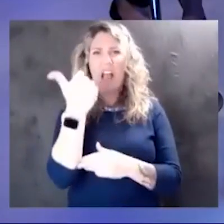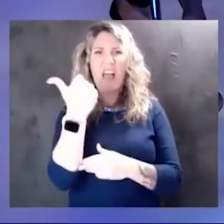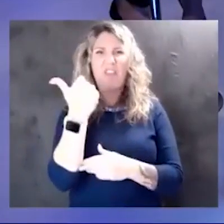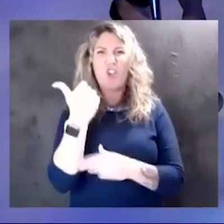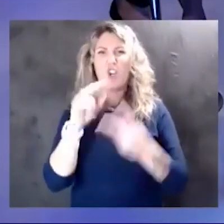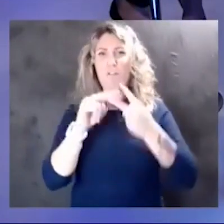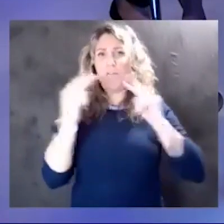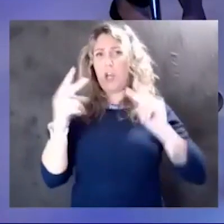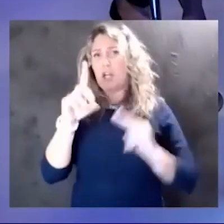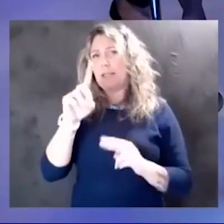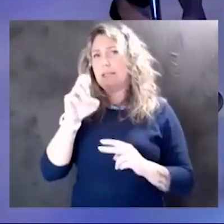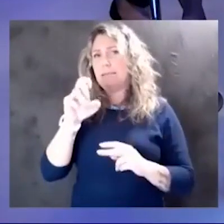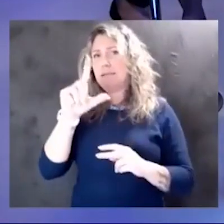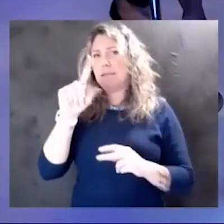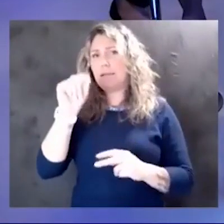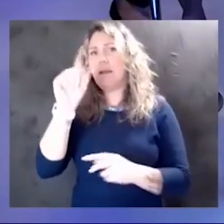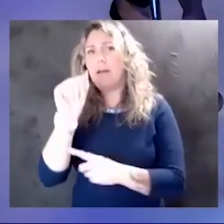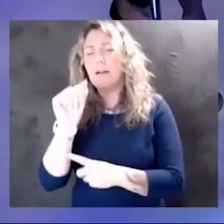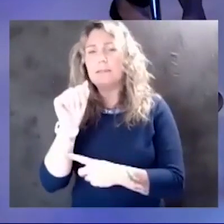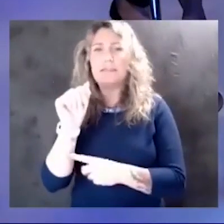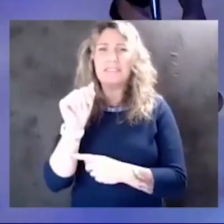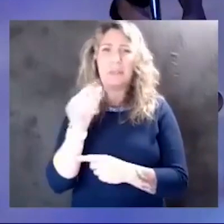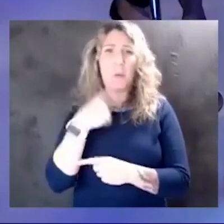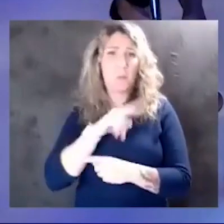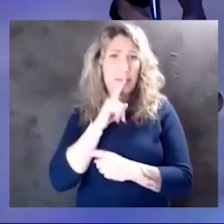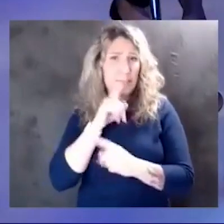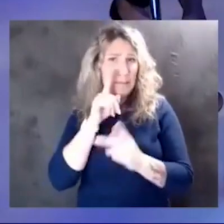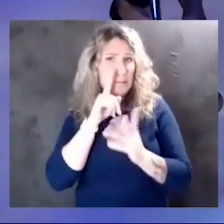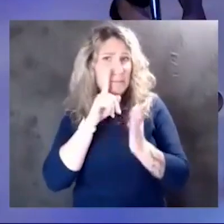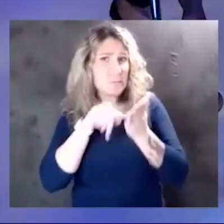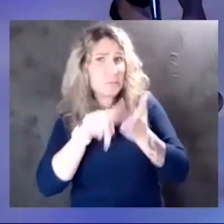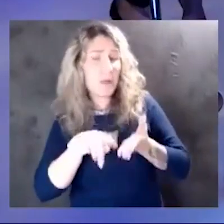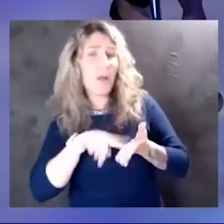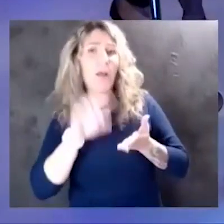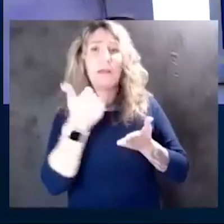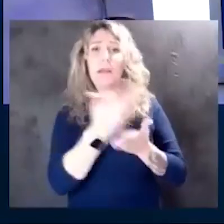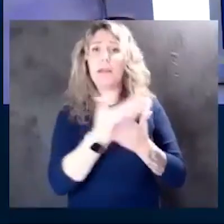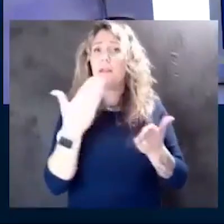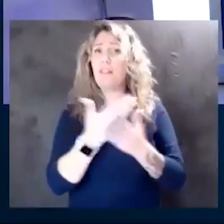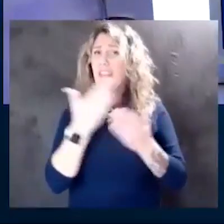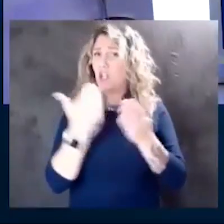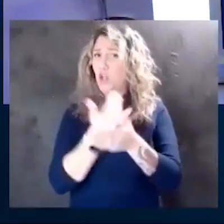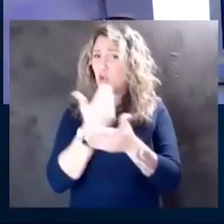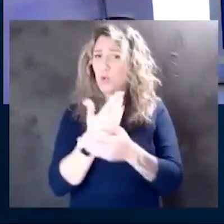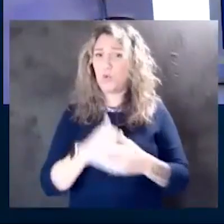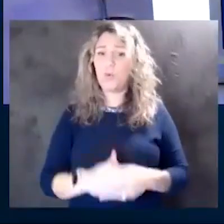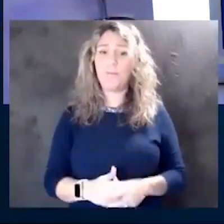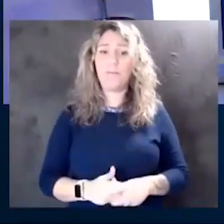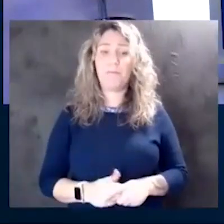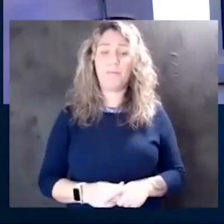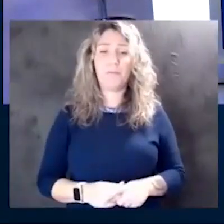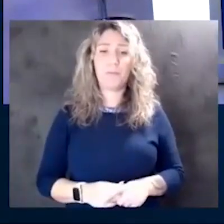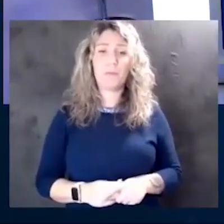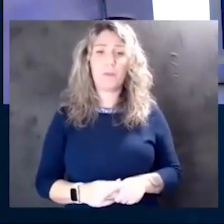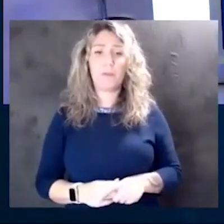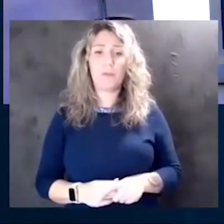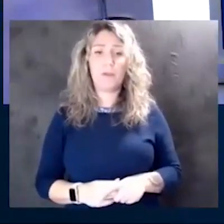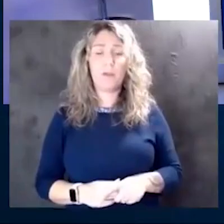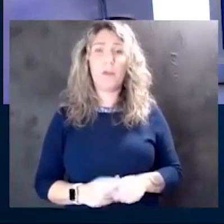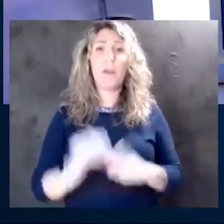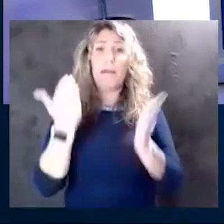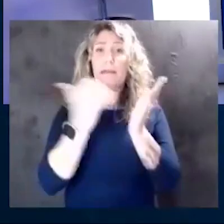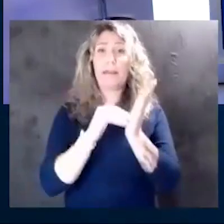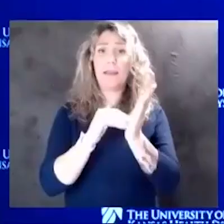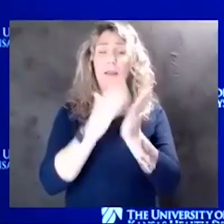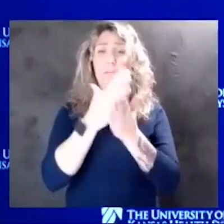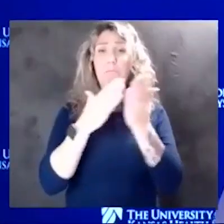at that we should be worried about? Anything up and coming? Hawk, this is your... Yeah, again, I think part of the consequence of